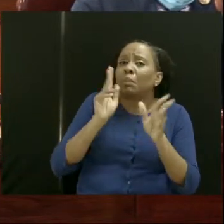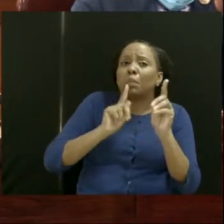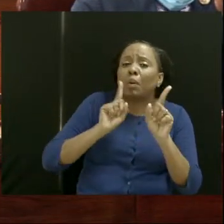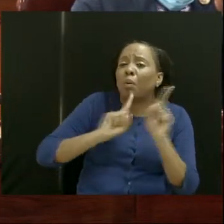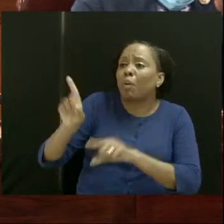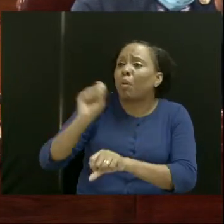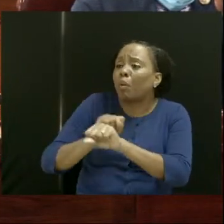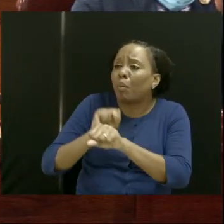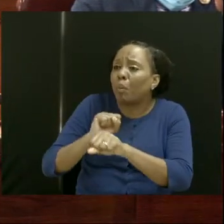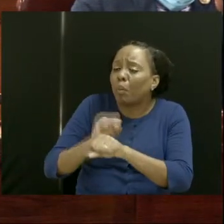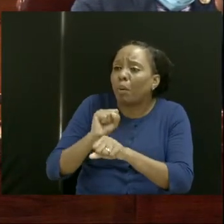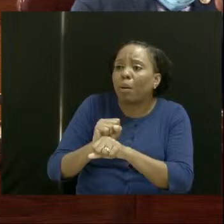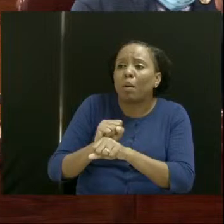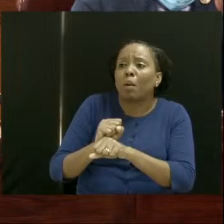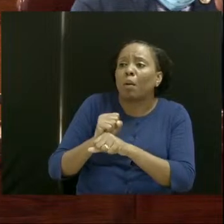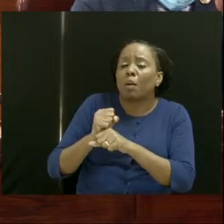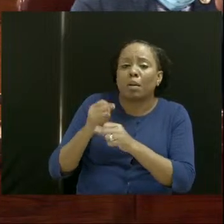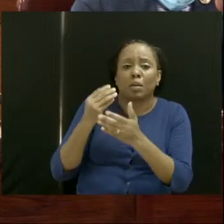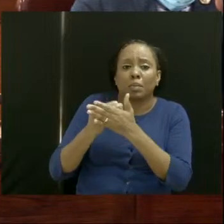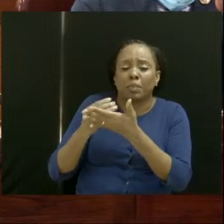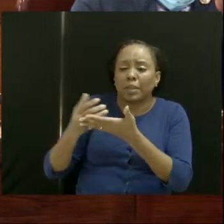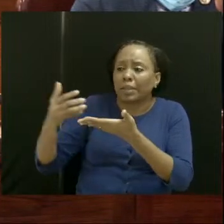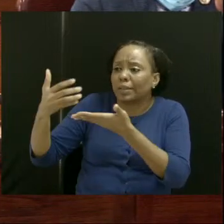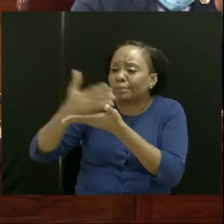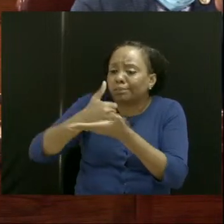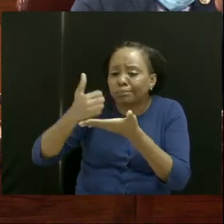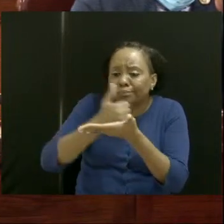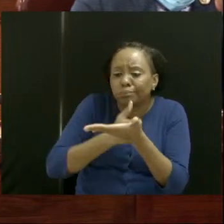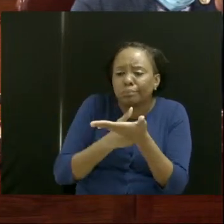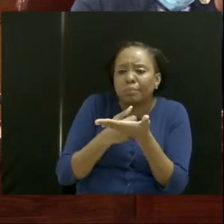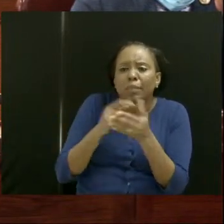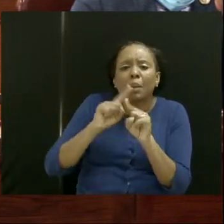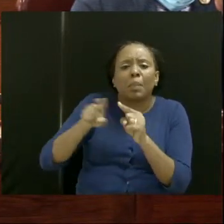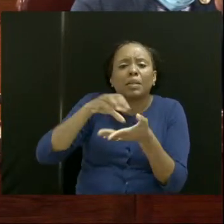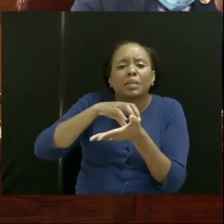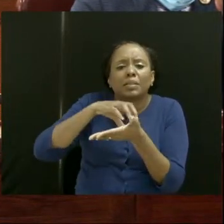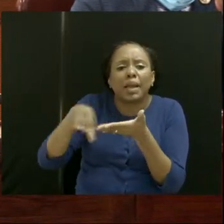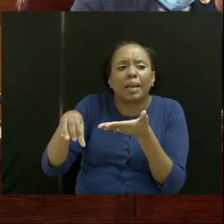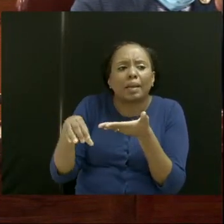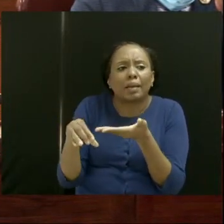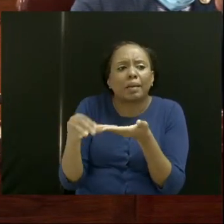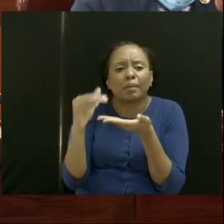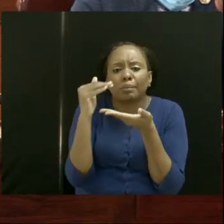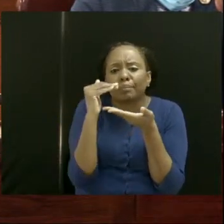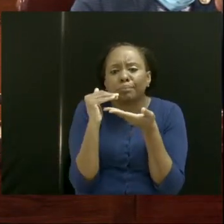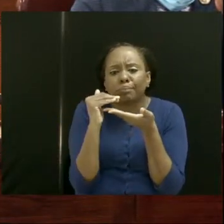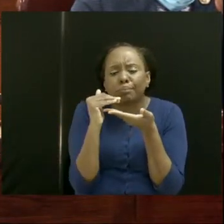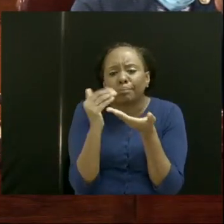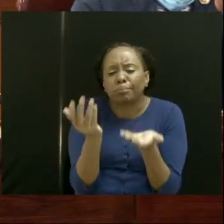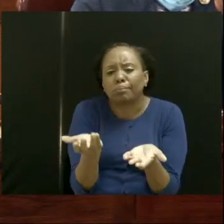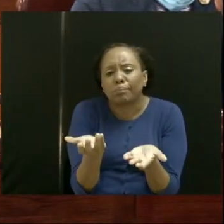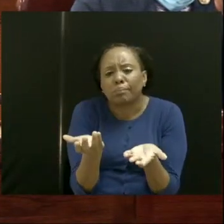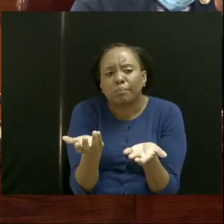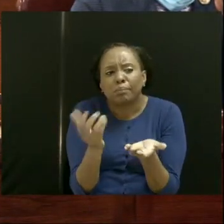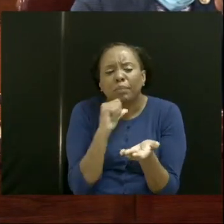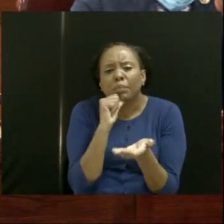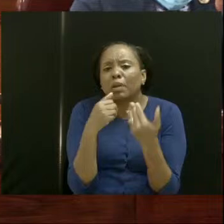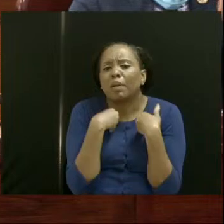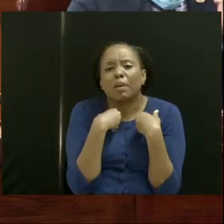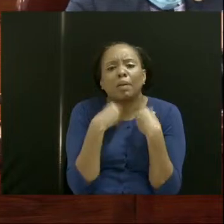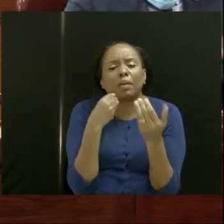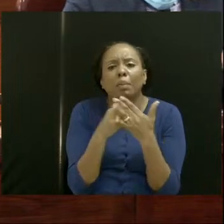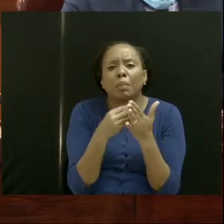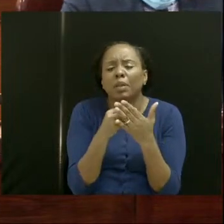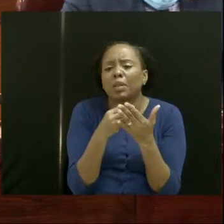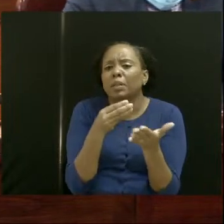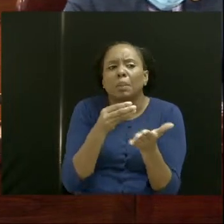meet before COVID, and especially under COVID now, and don't have that disposable income.